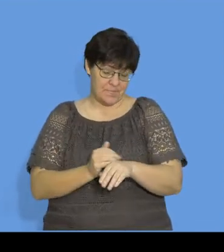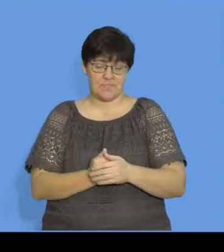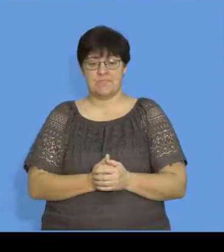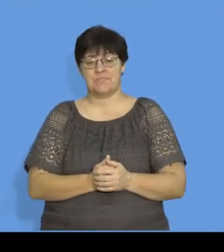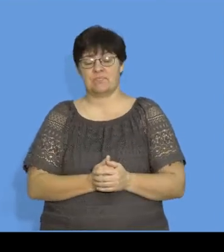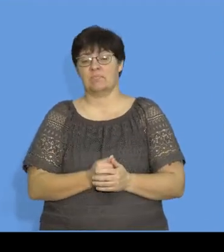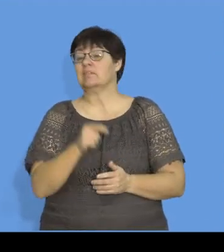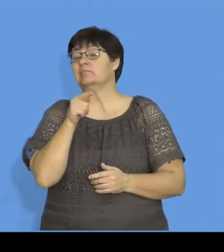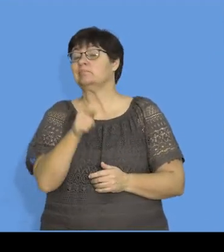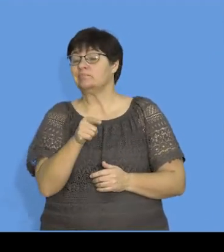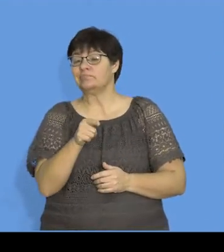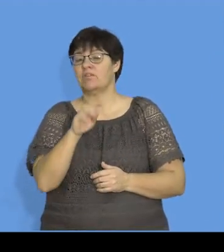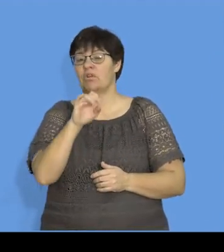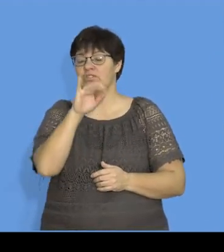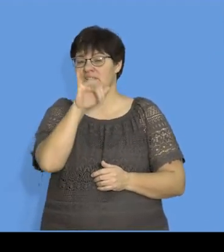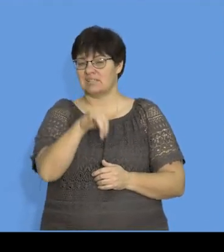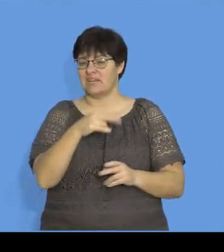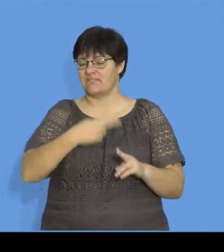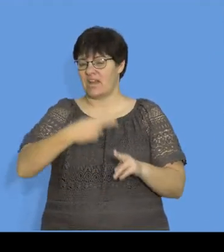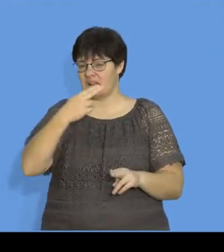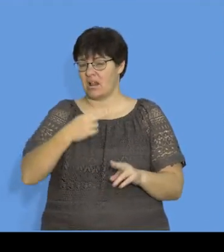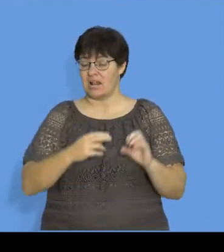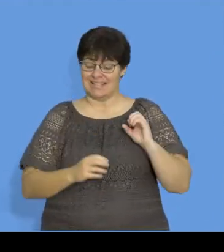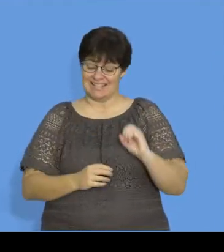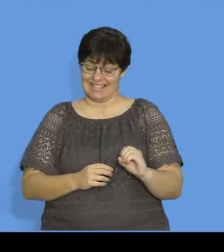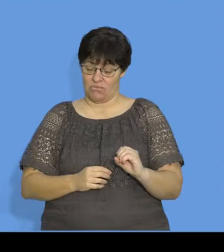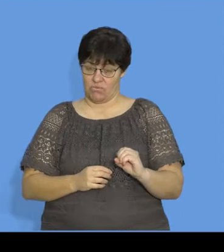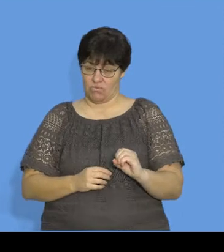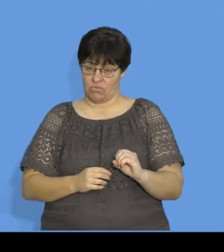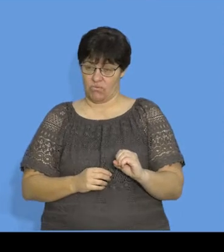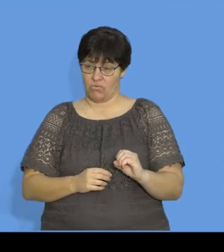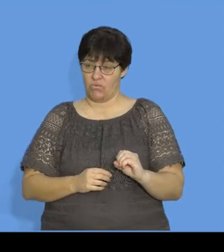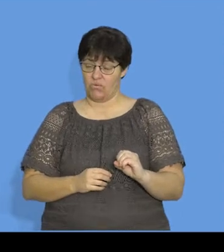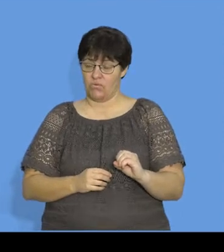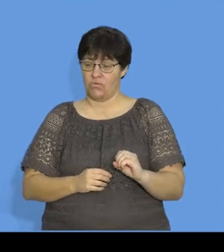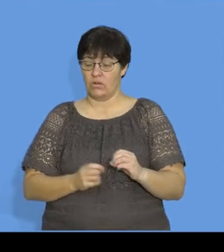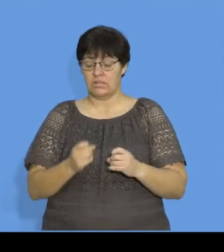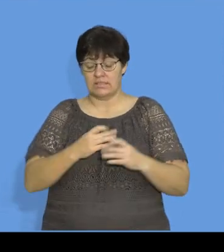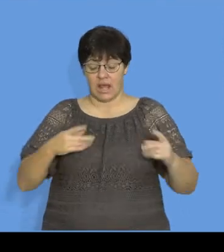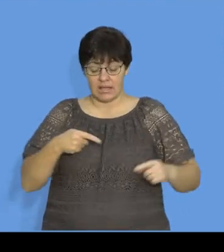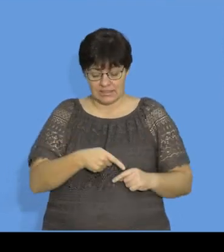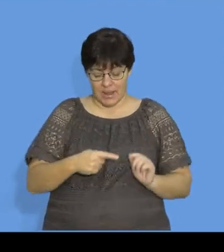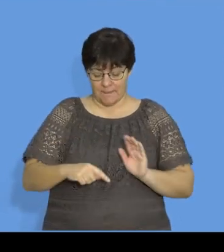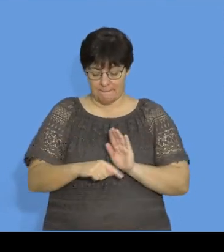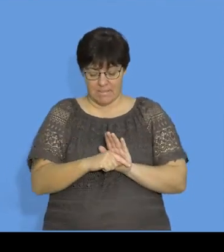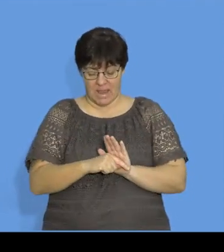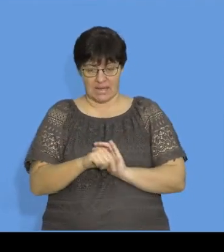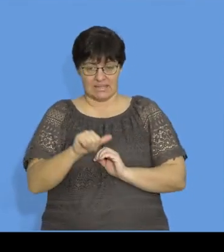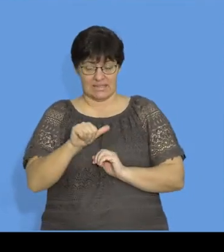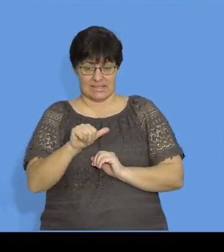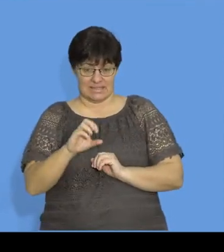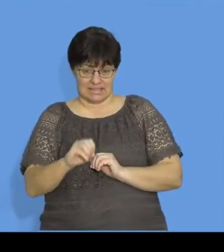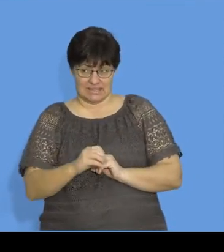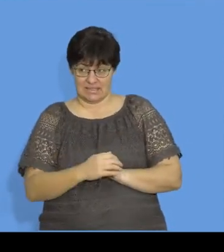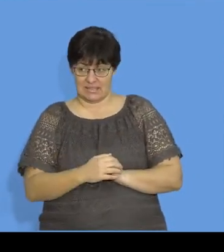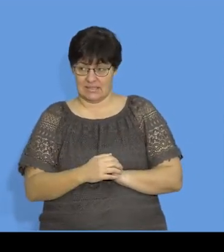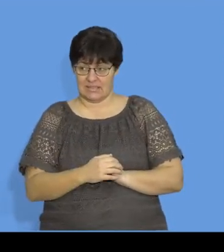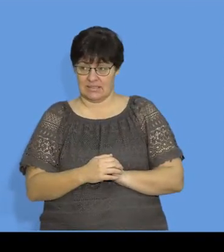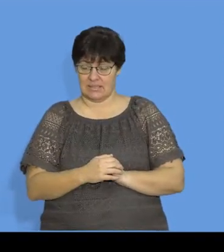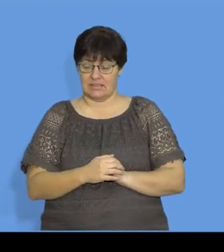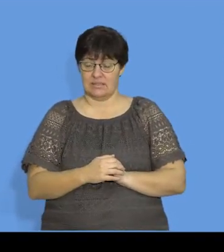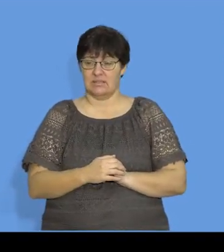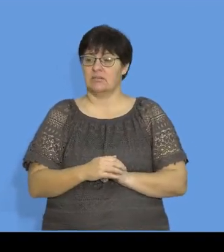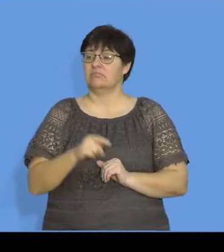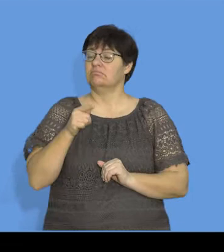the velocity, final velocity was 0. Initial velocity was minus 60.